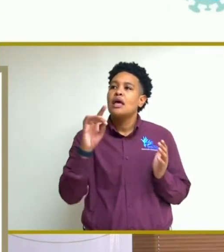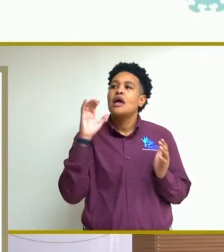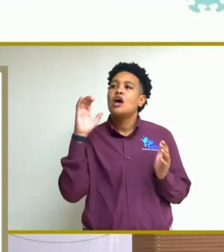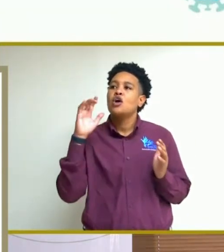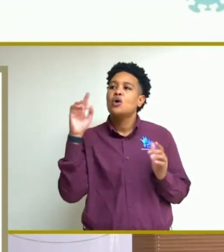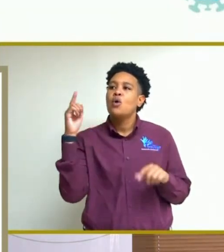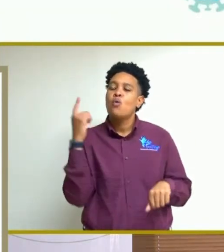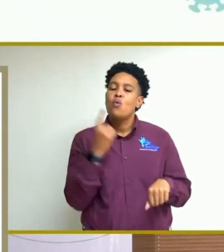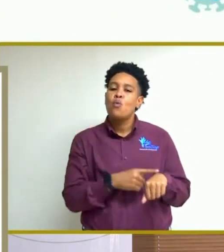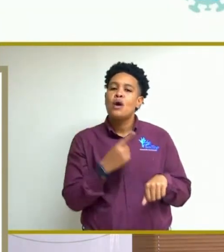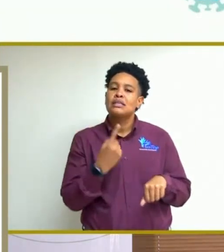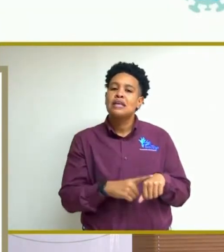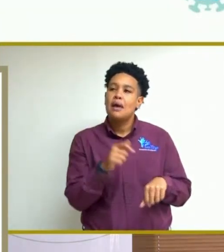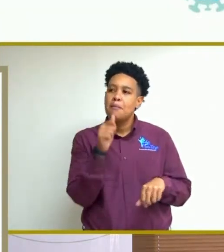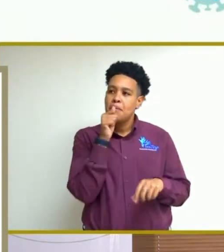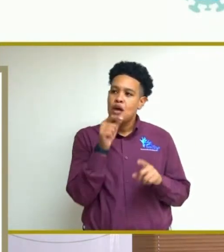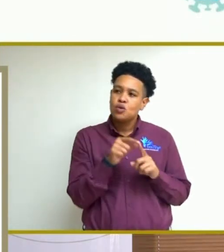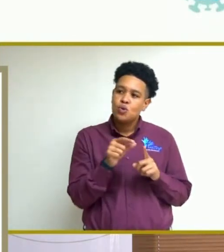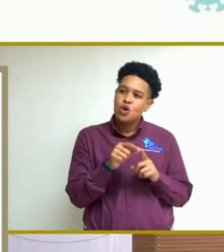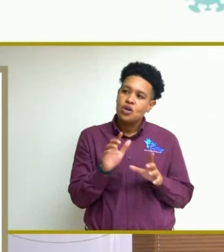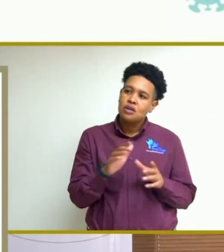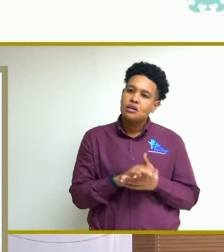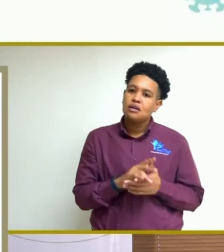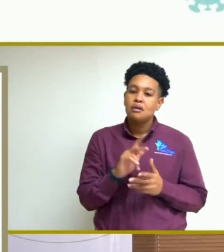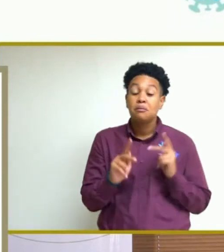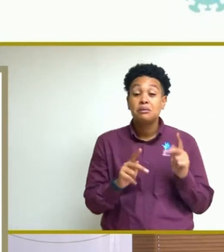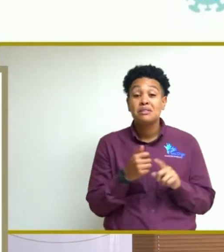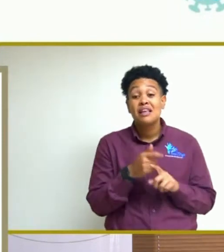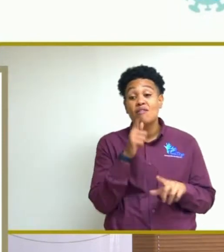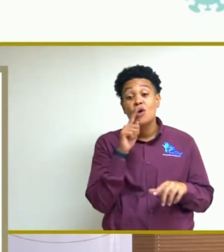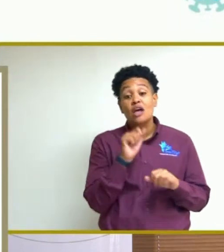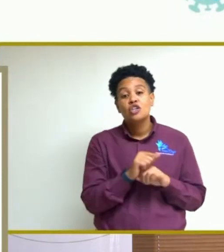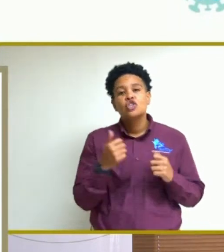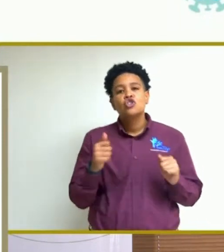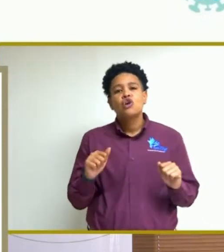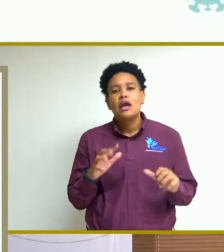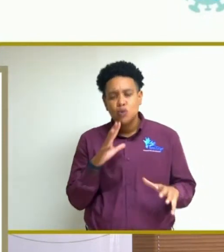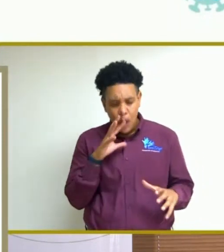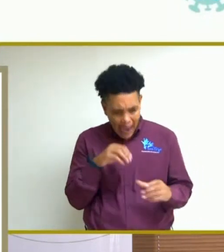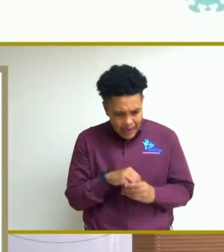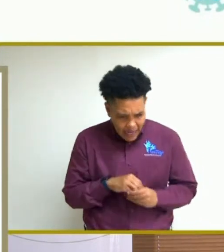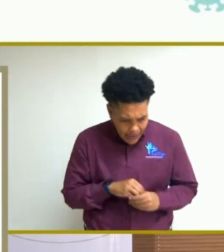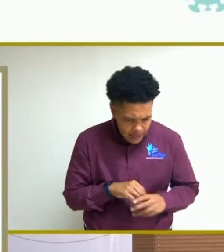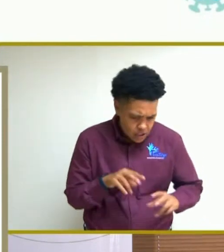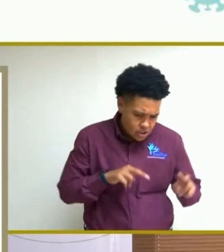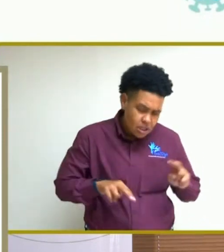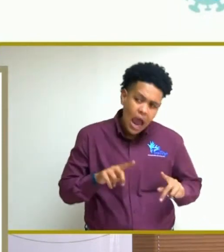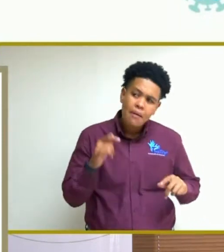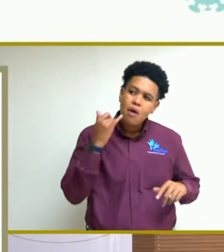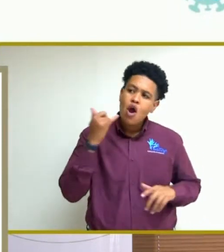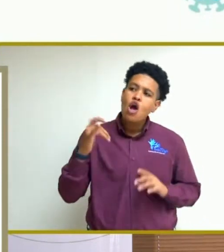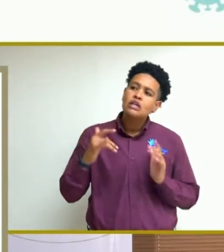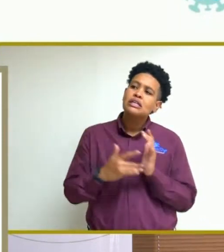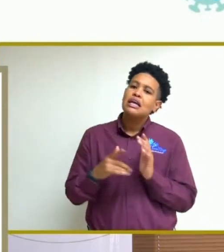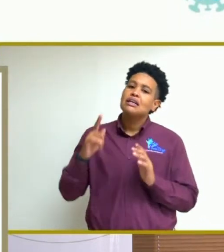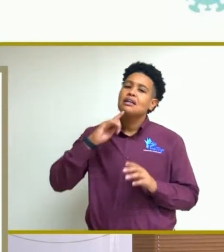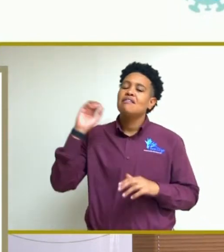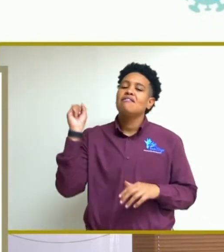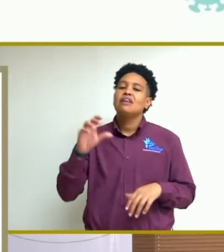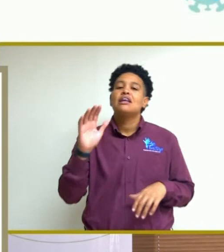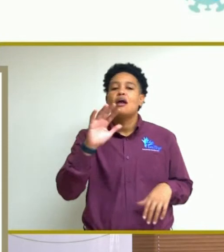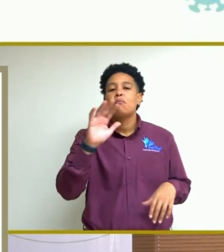15,800 passwords that are persons who actually tried to engage. And the call center fielded